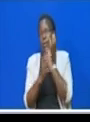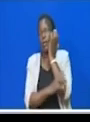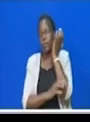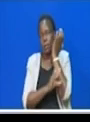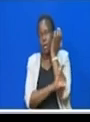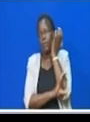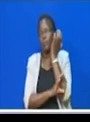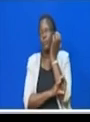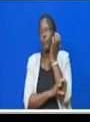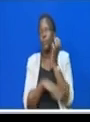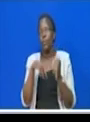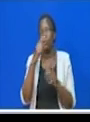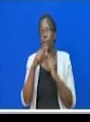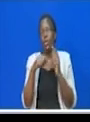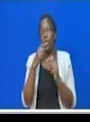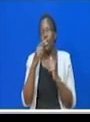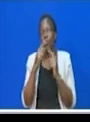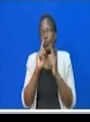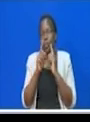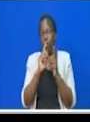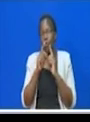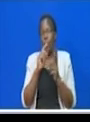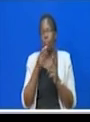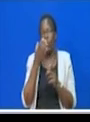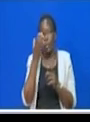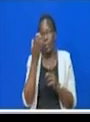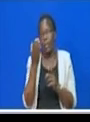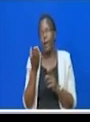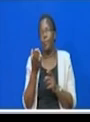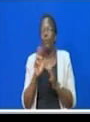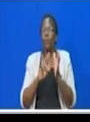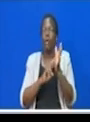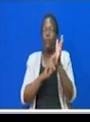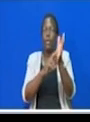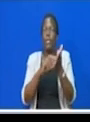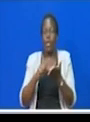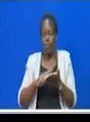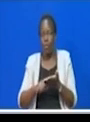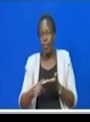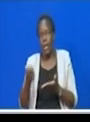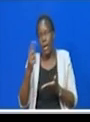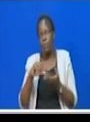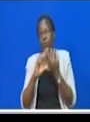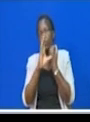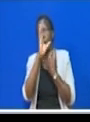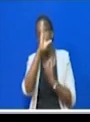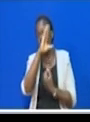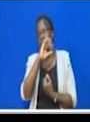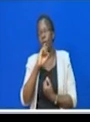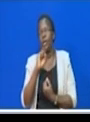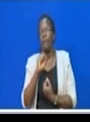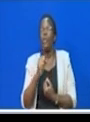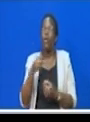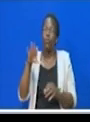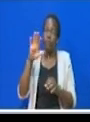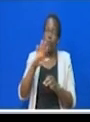being acquired by Europeans, so we are referring or we are talking about Europeans coming to Africa to partially or